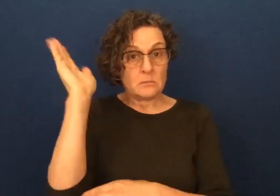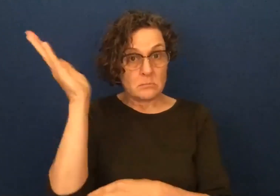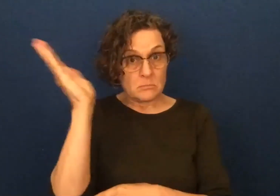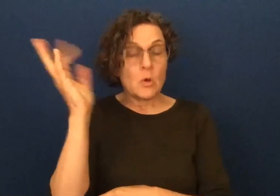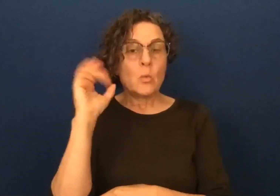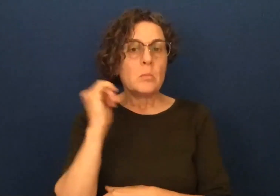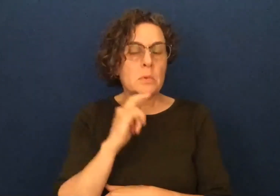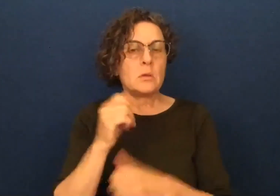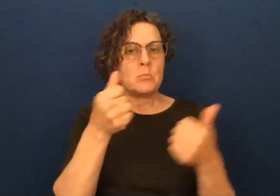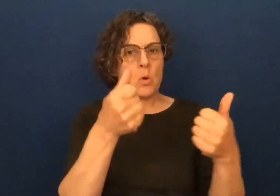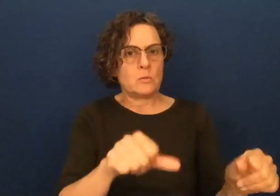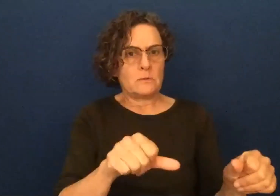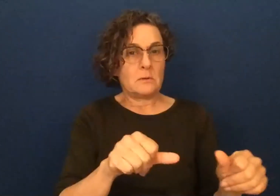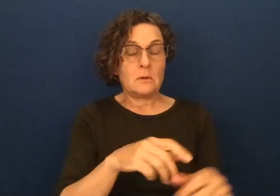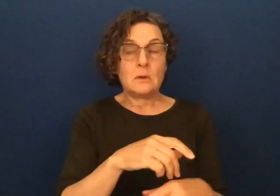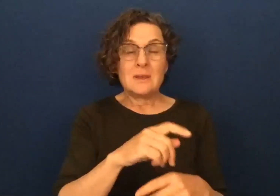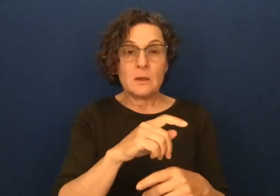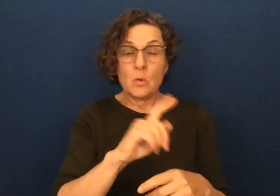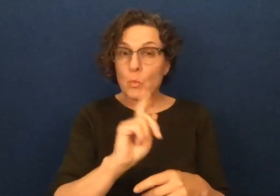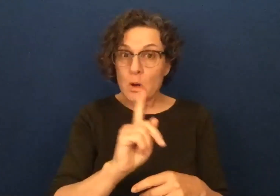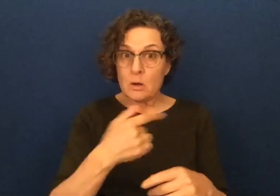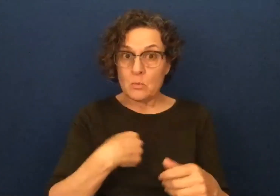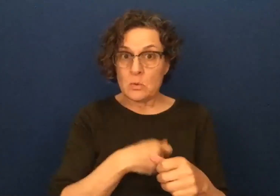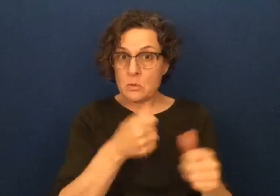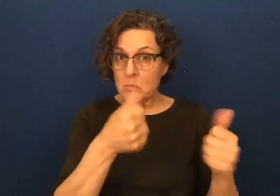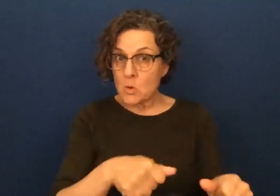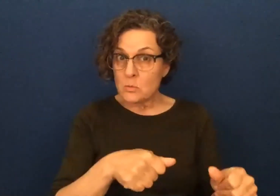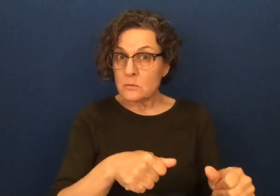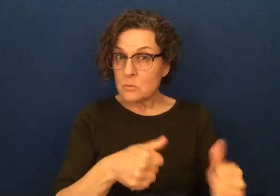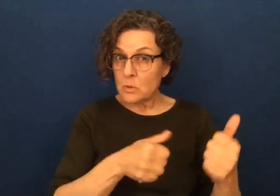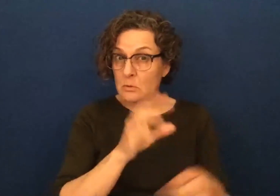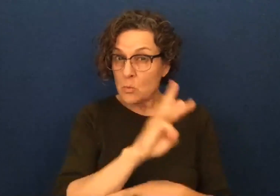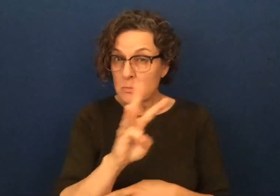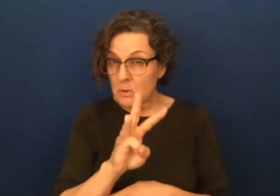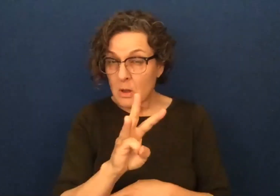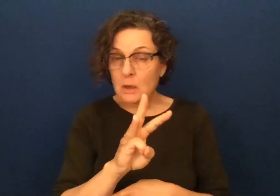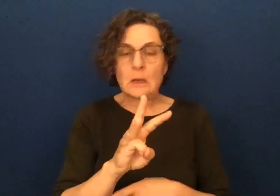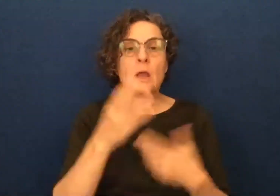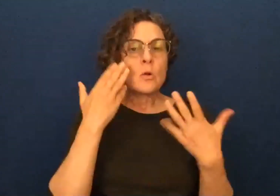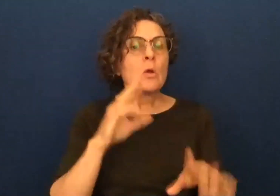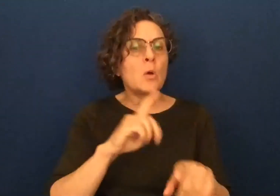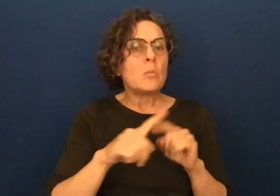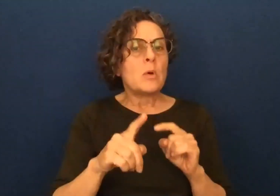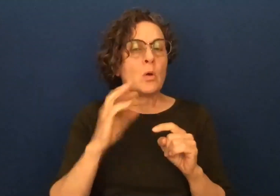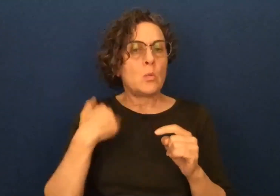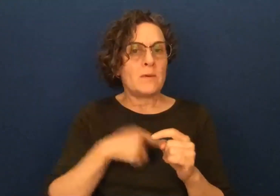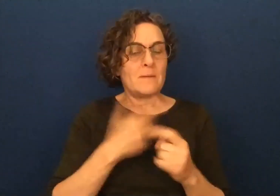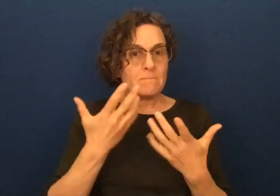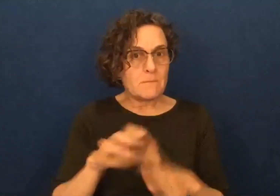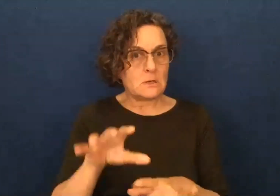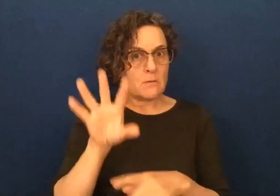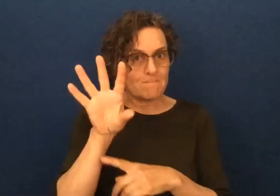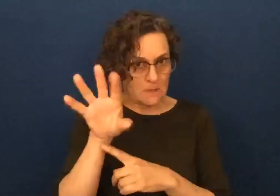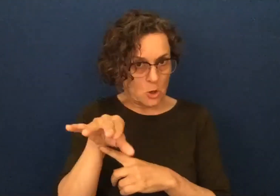yet, but we have videoed this so that you can take a look at it at a later time. Please feel free